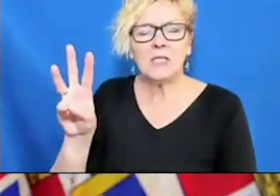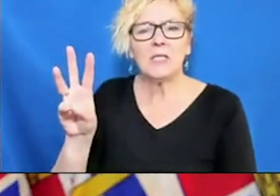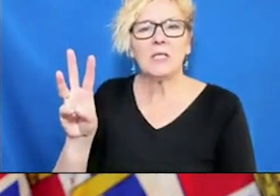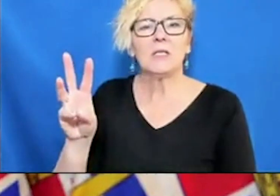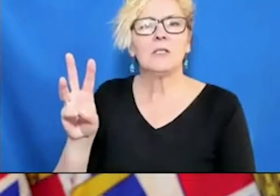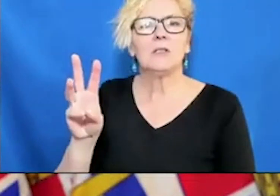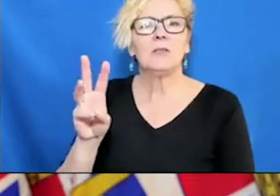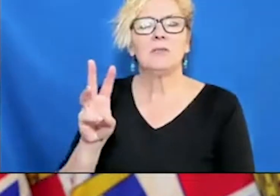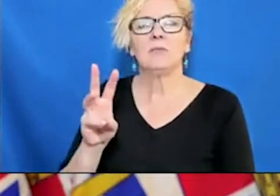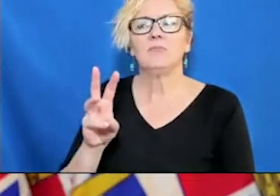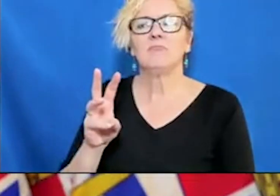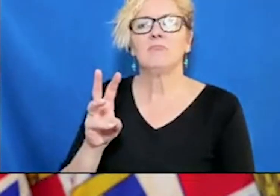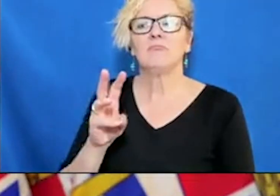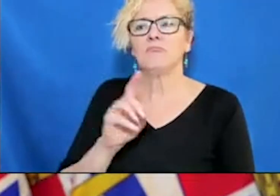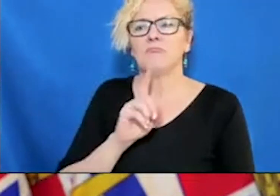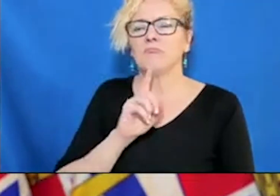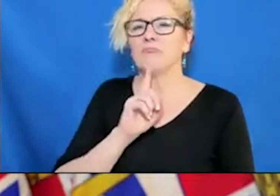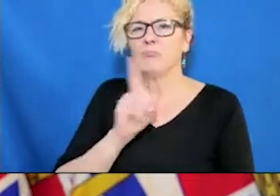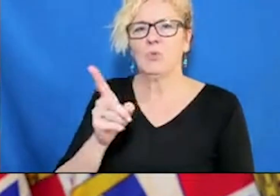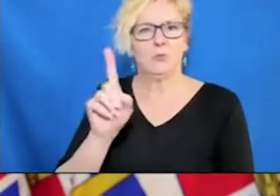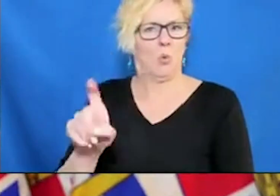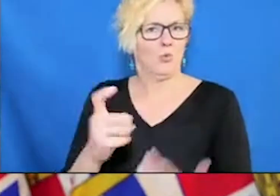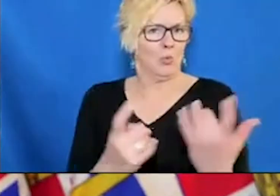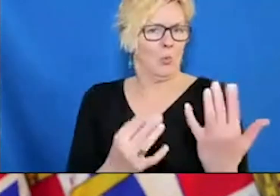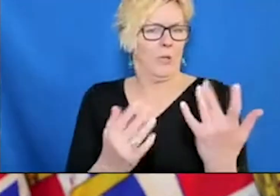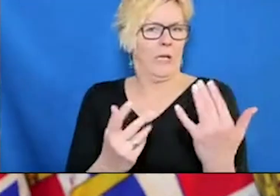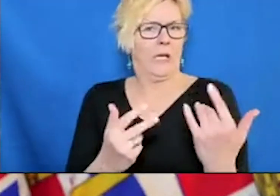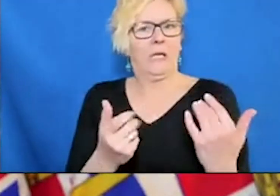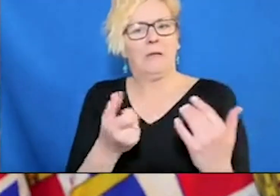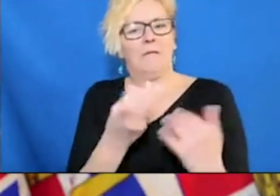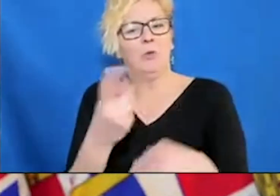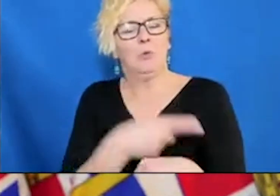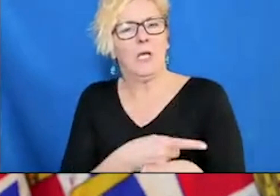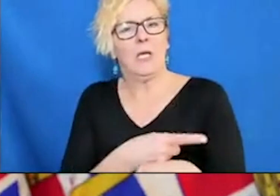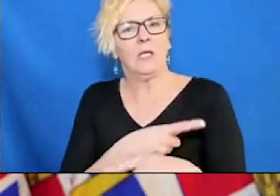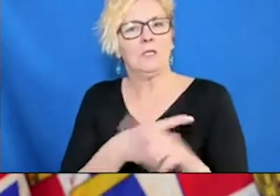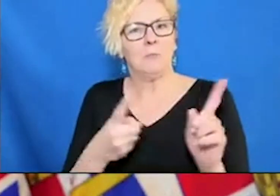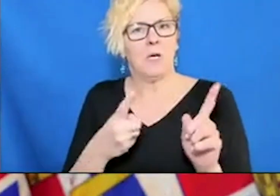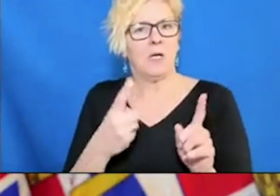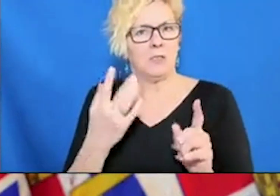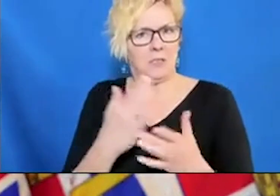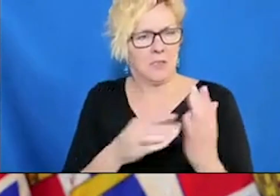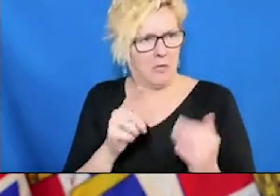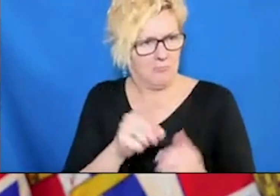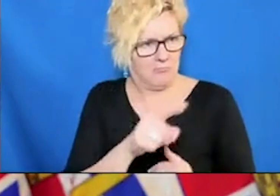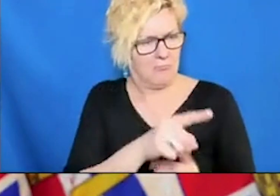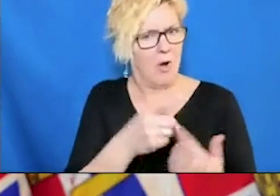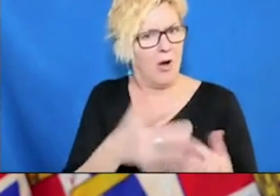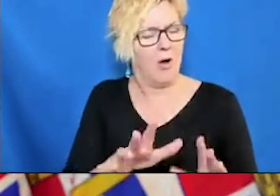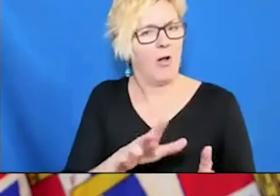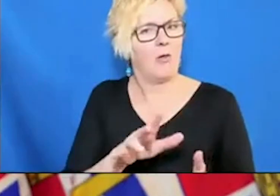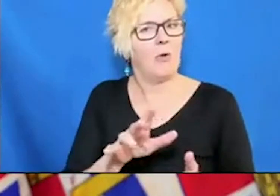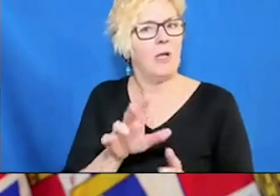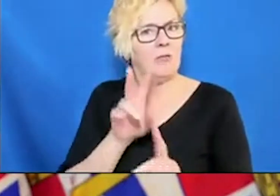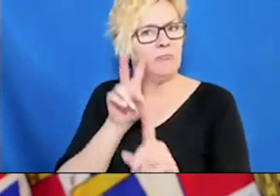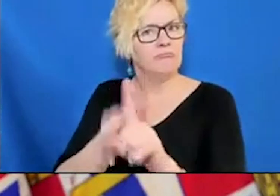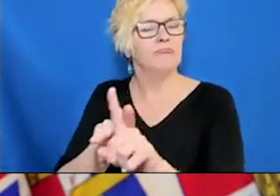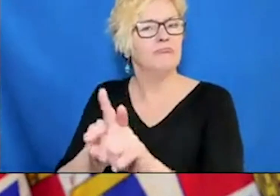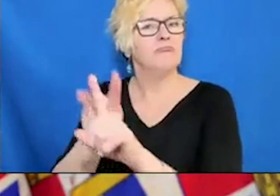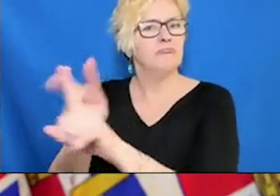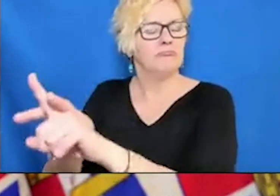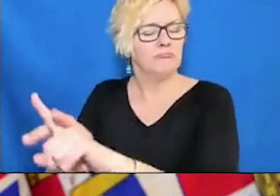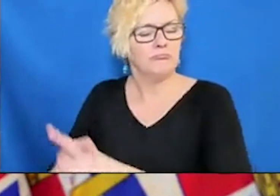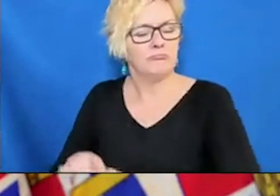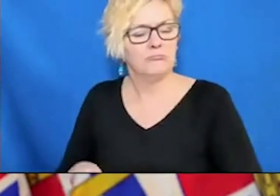first off how that happens? I want to talk specifically, I know you'll say that there's different regions. I want to talk specifically about Fraser Health. That